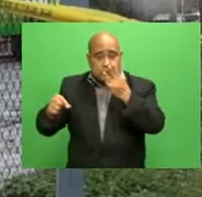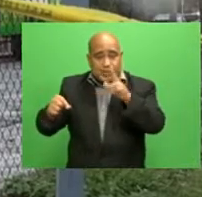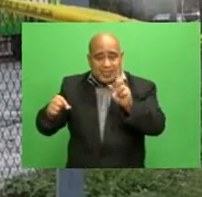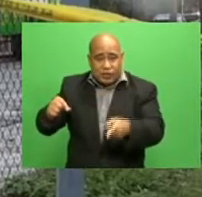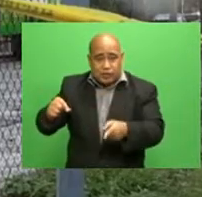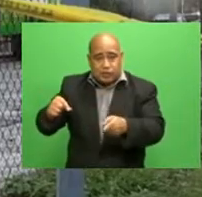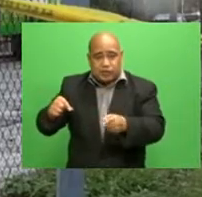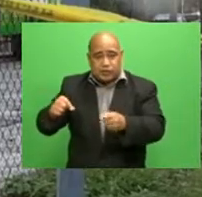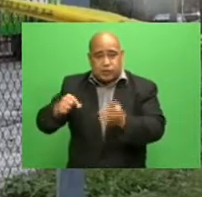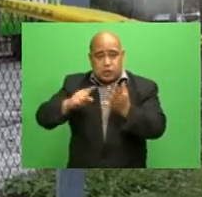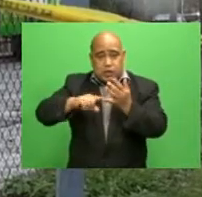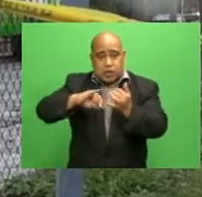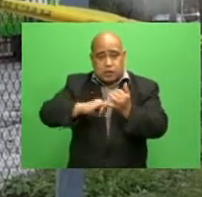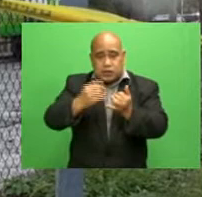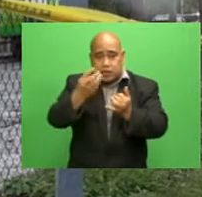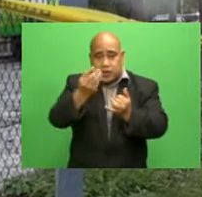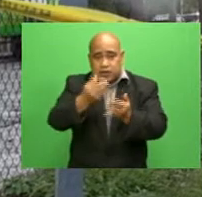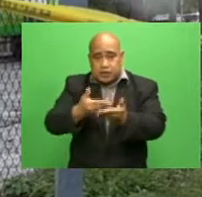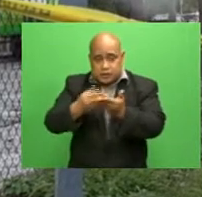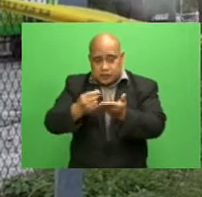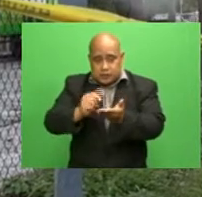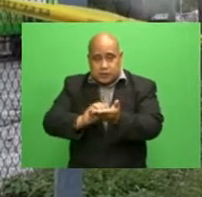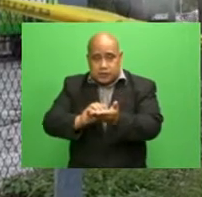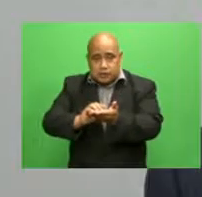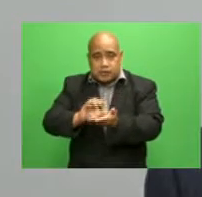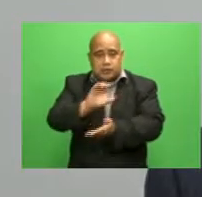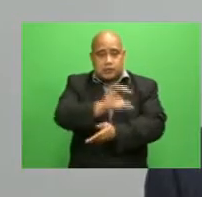$123,000 to IFRC for the technical